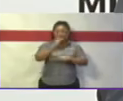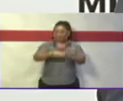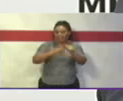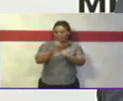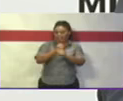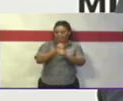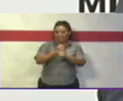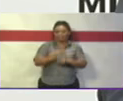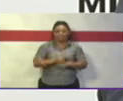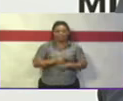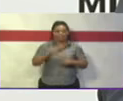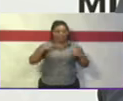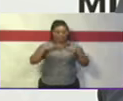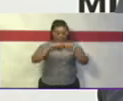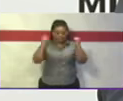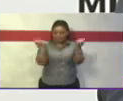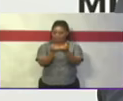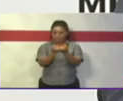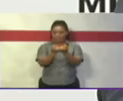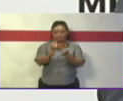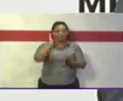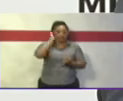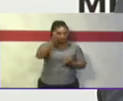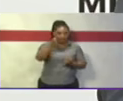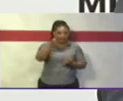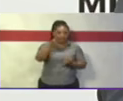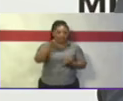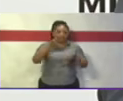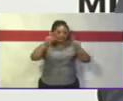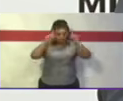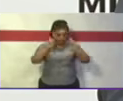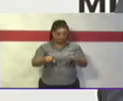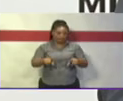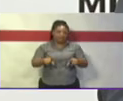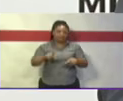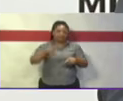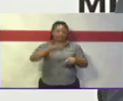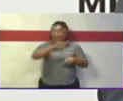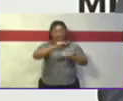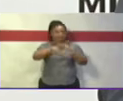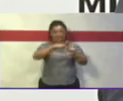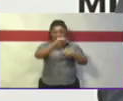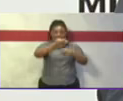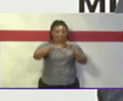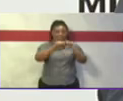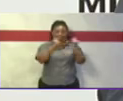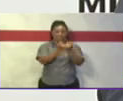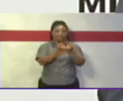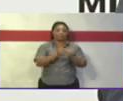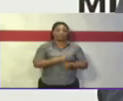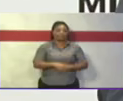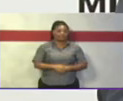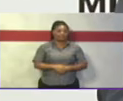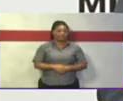her team will be testing for any variant of concern or variant of interest based on their sequencing,